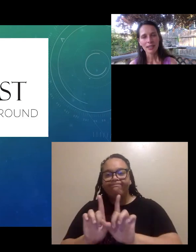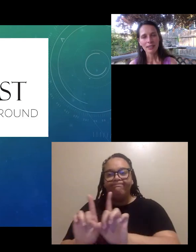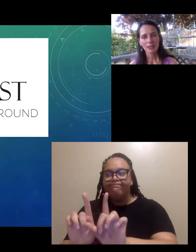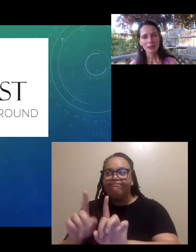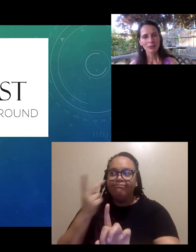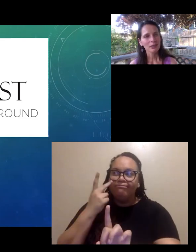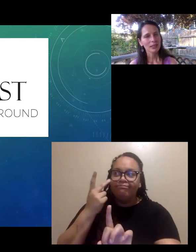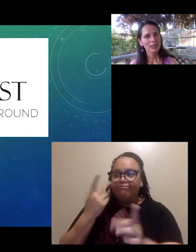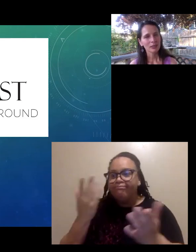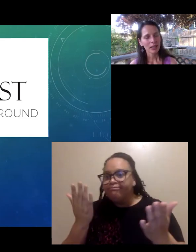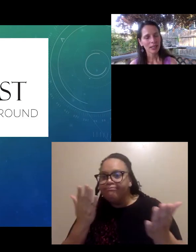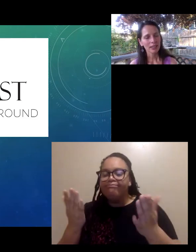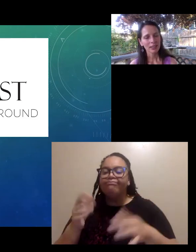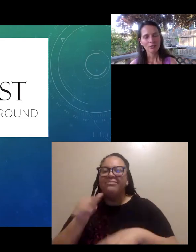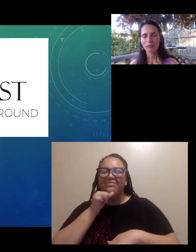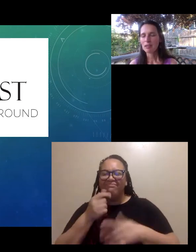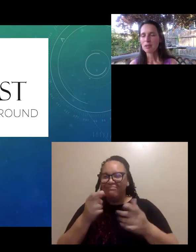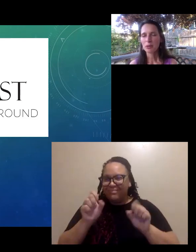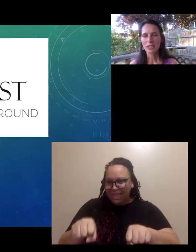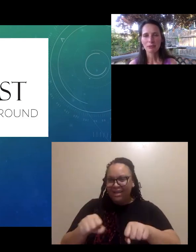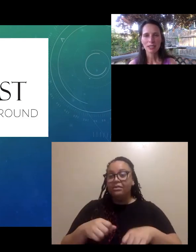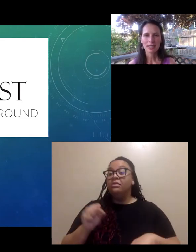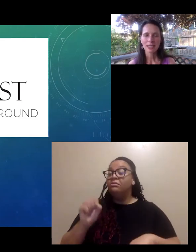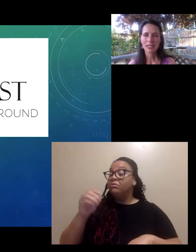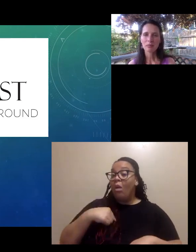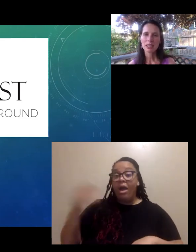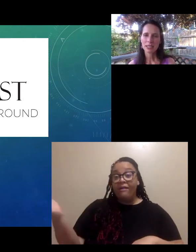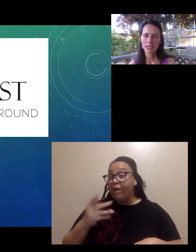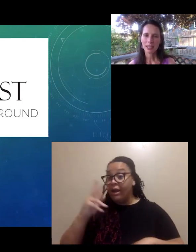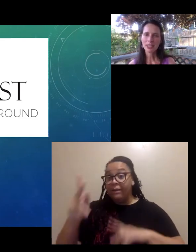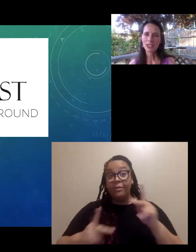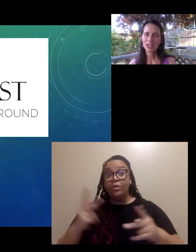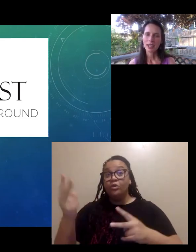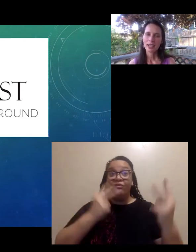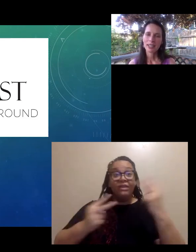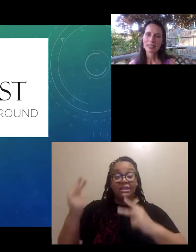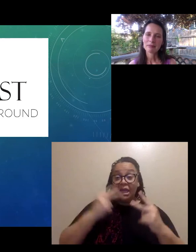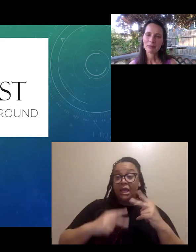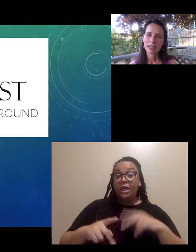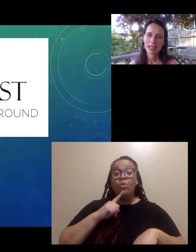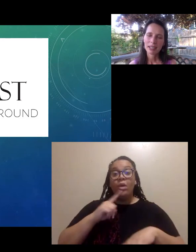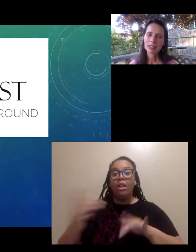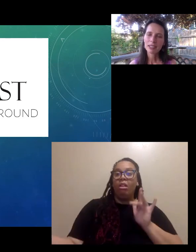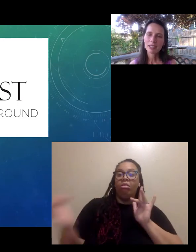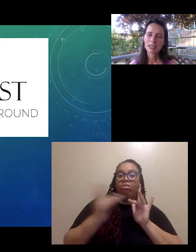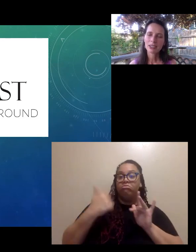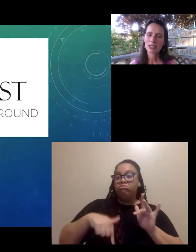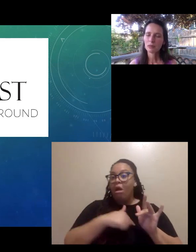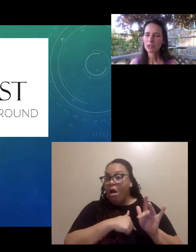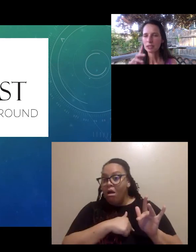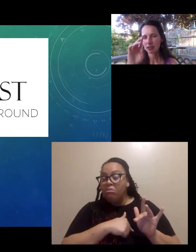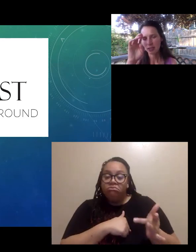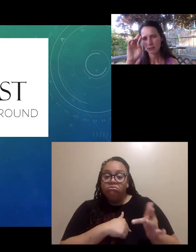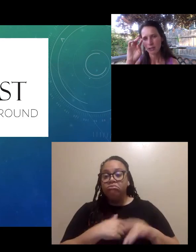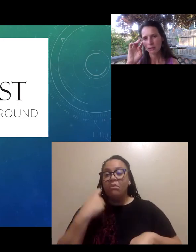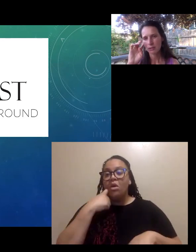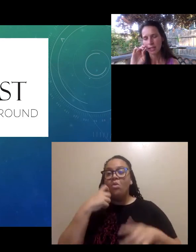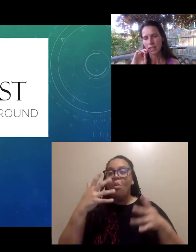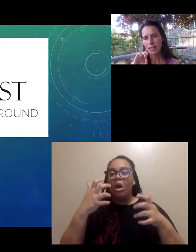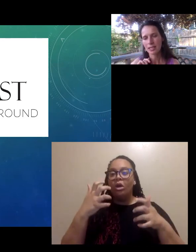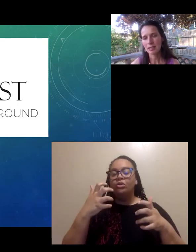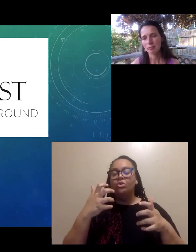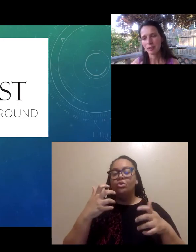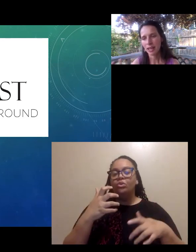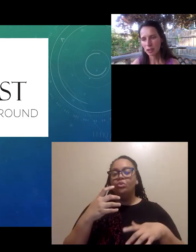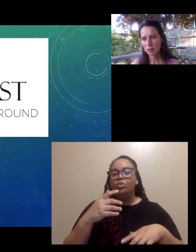own. So, you know, I invite people to visit and to be in touch. Um, I wanted to just briefly let you know